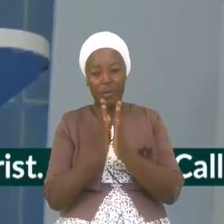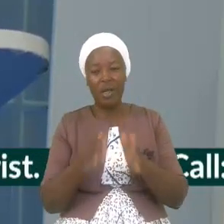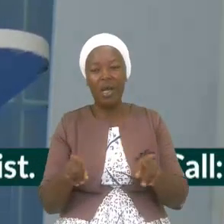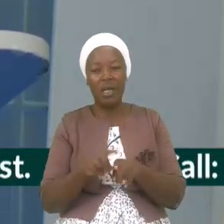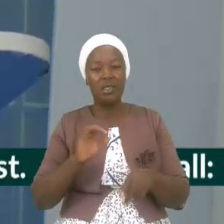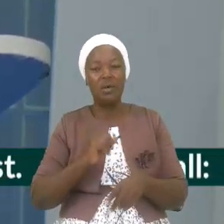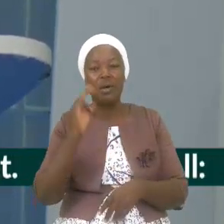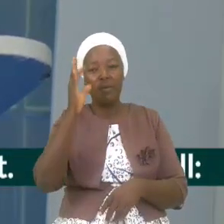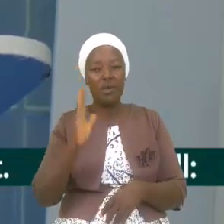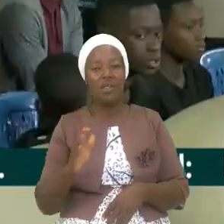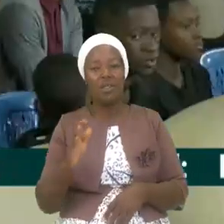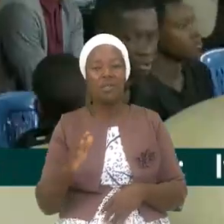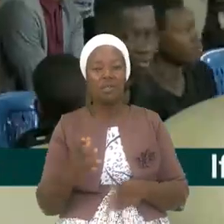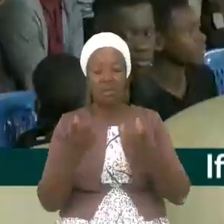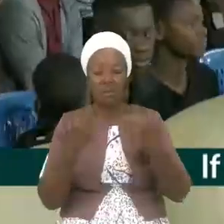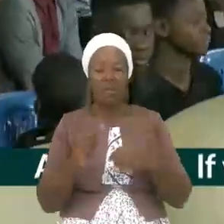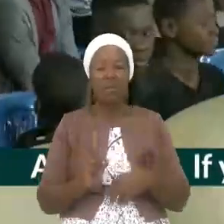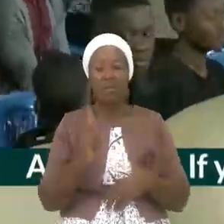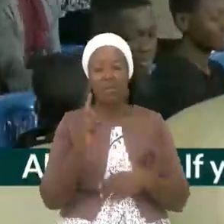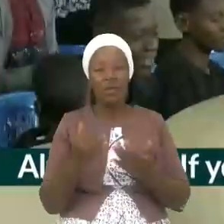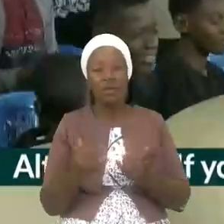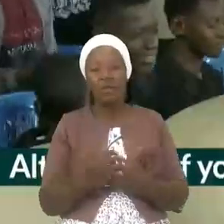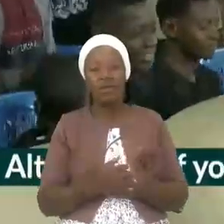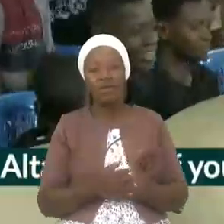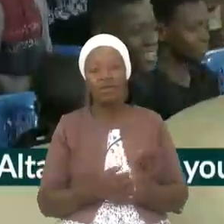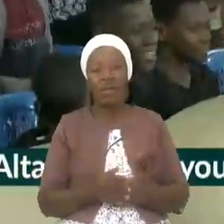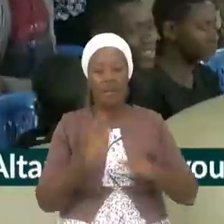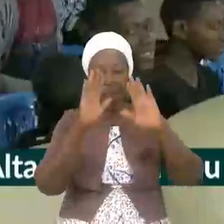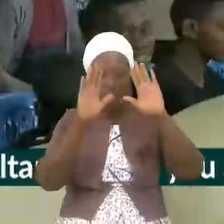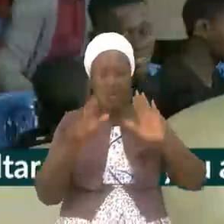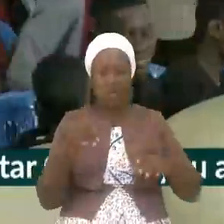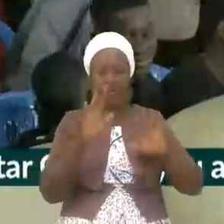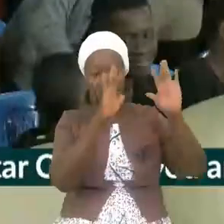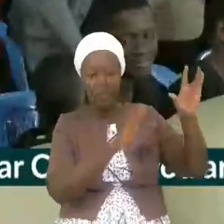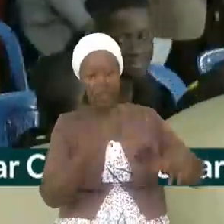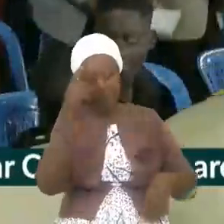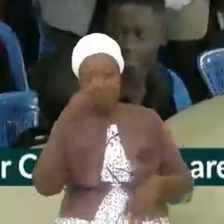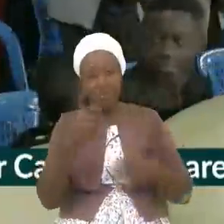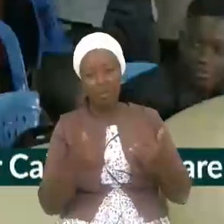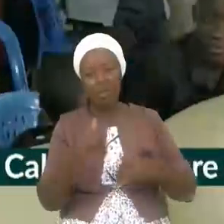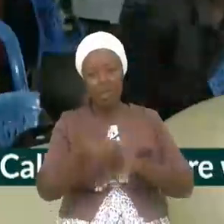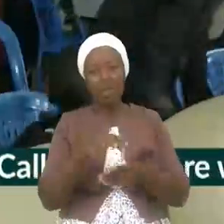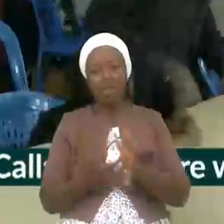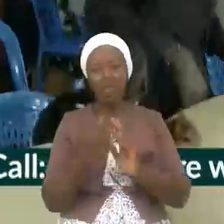Miracle of mercy for you tonight. Miracle of mercy for you tonight.